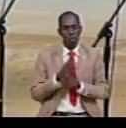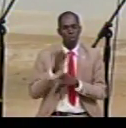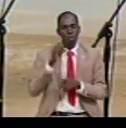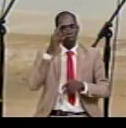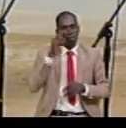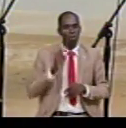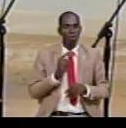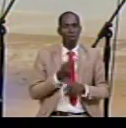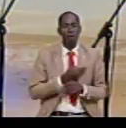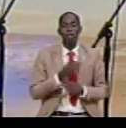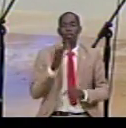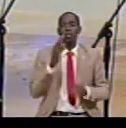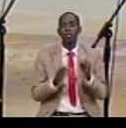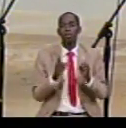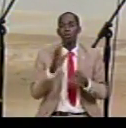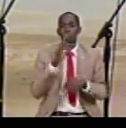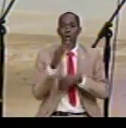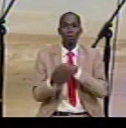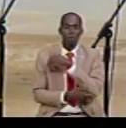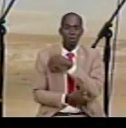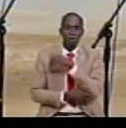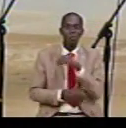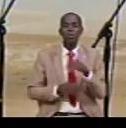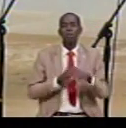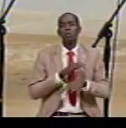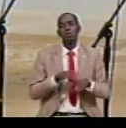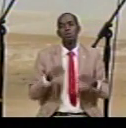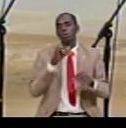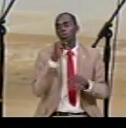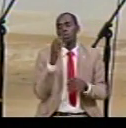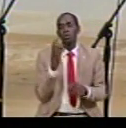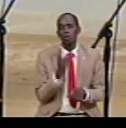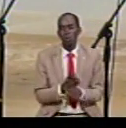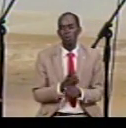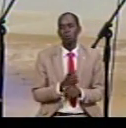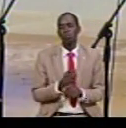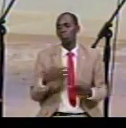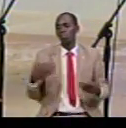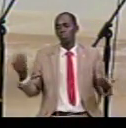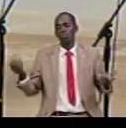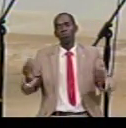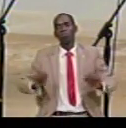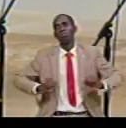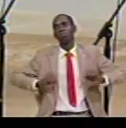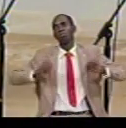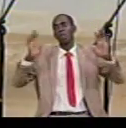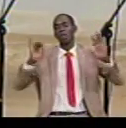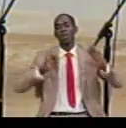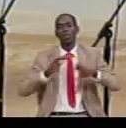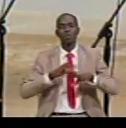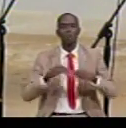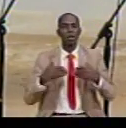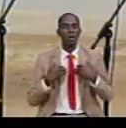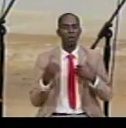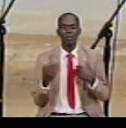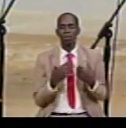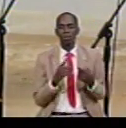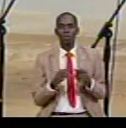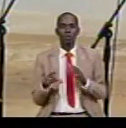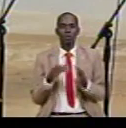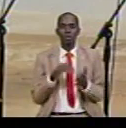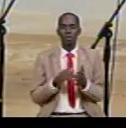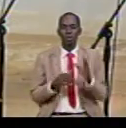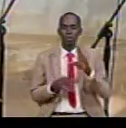able. Don't just fall down. Don't say, well, I don't have anything to do again. Let me just fall. No, you don't do that. In 1 Corinthians chapter